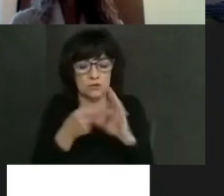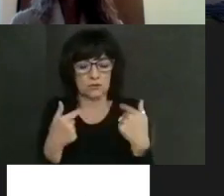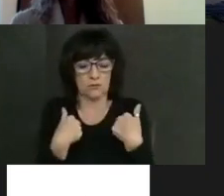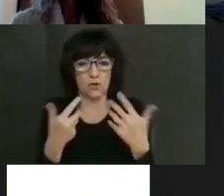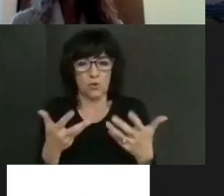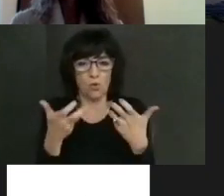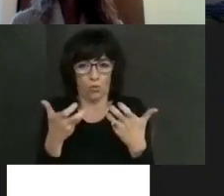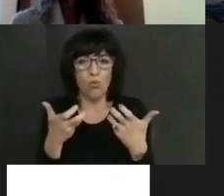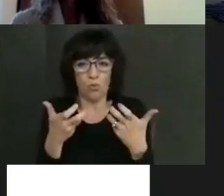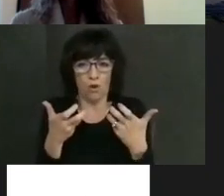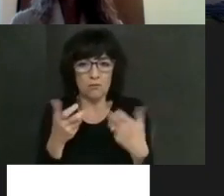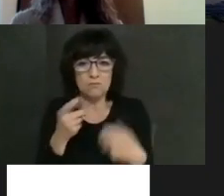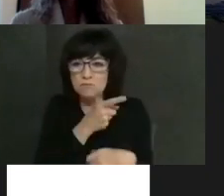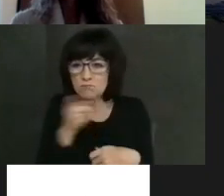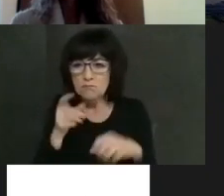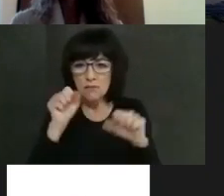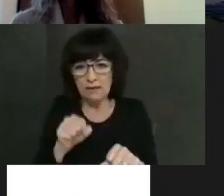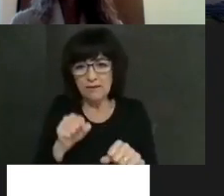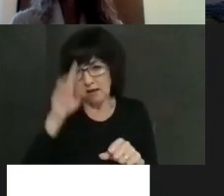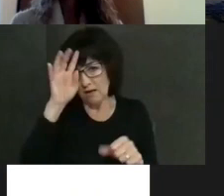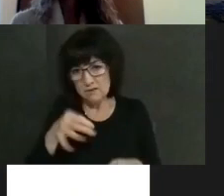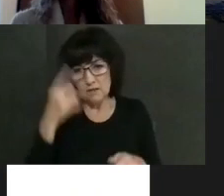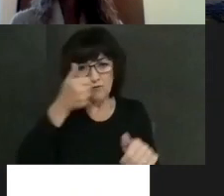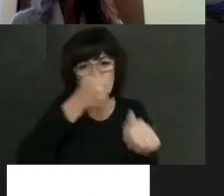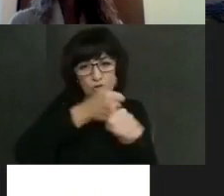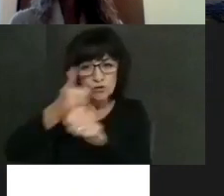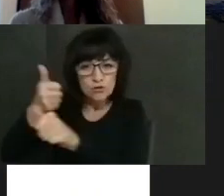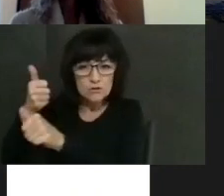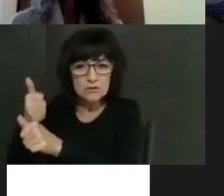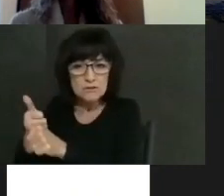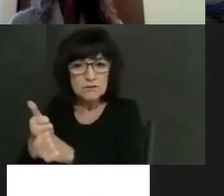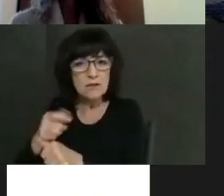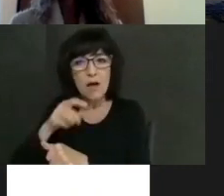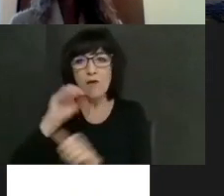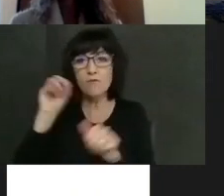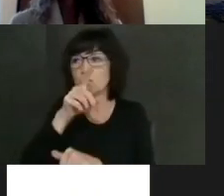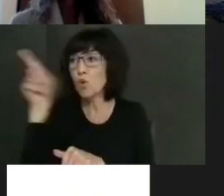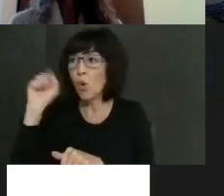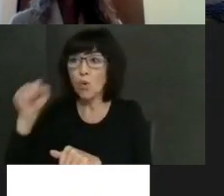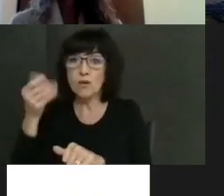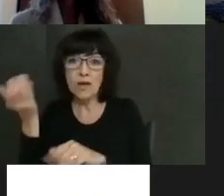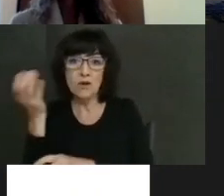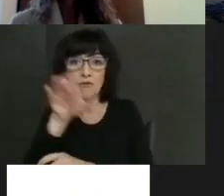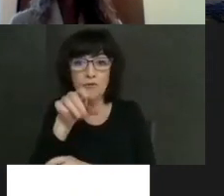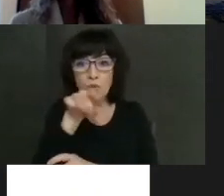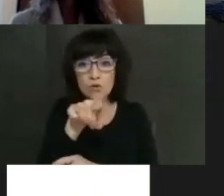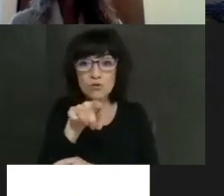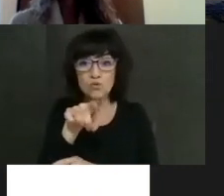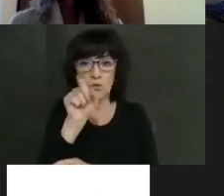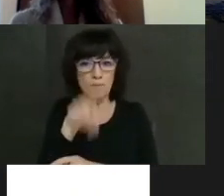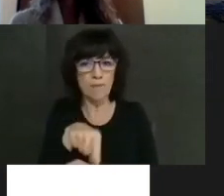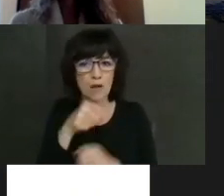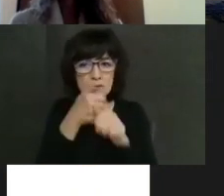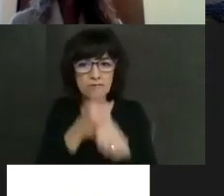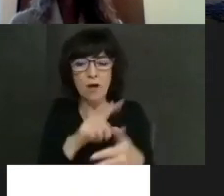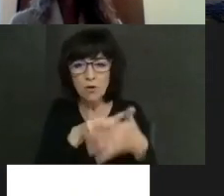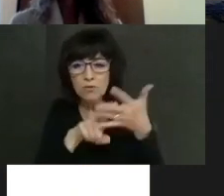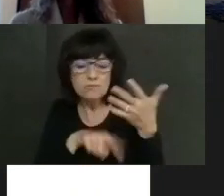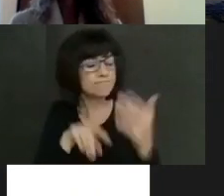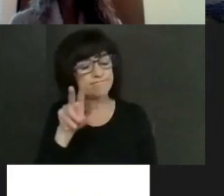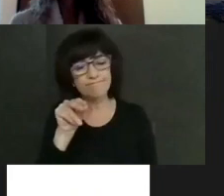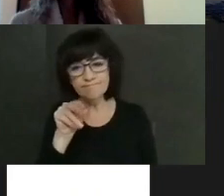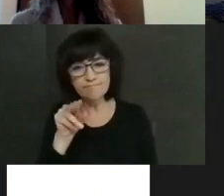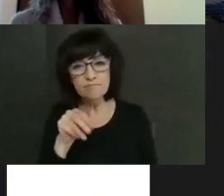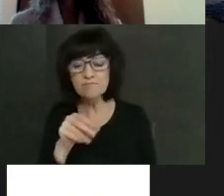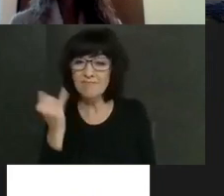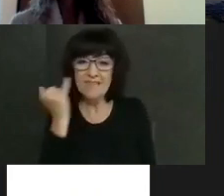do and what kind of information you want to share. And if you say, I think this is intrusive, you can always delete the